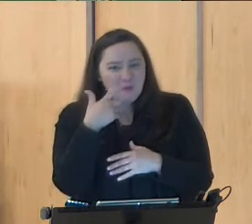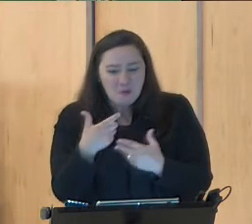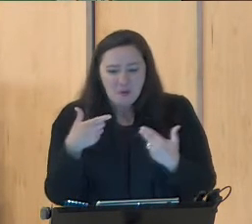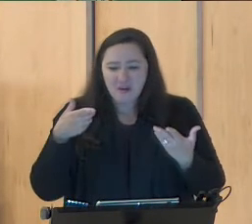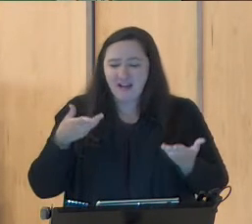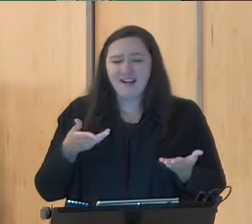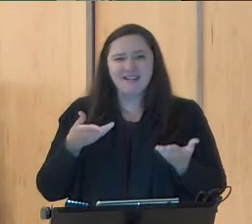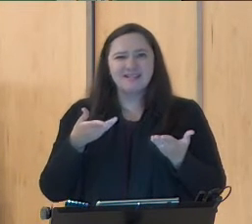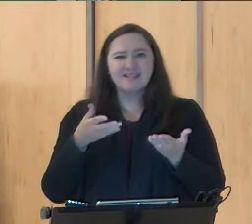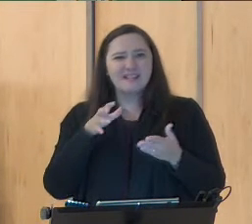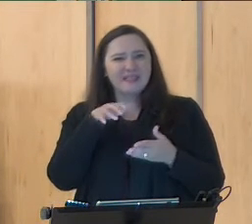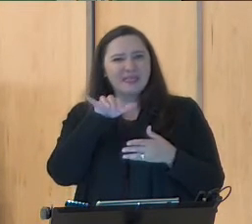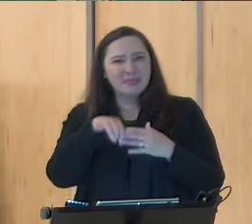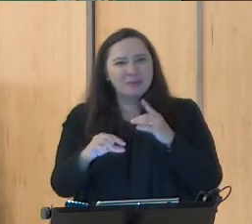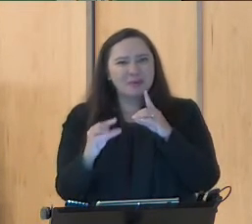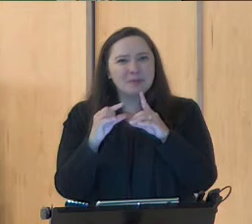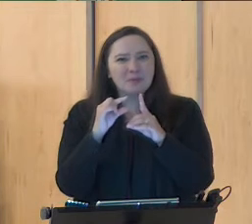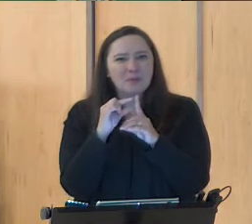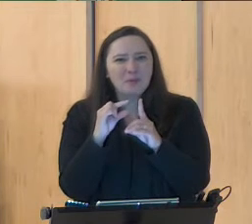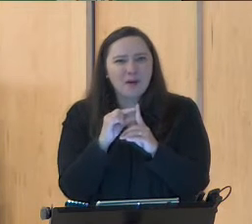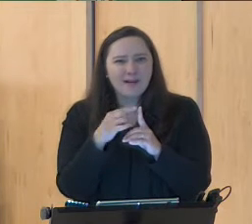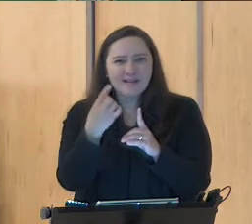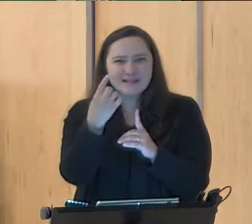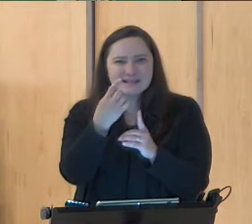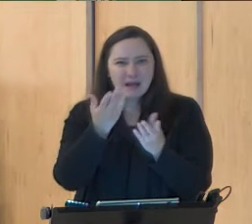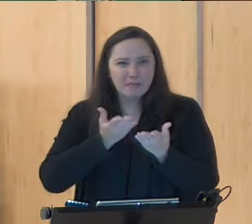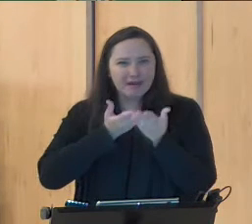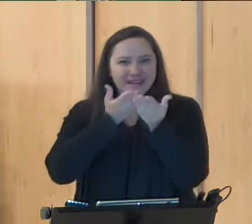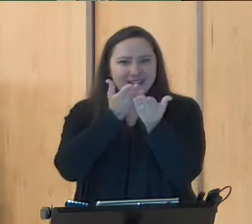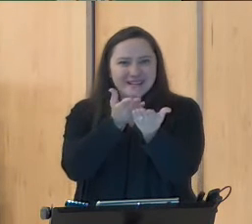Through the word that someone brought to you in your life,